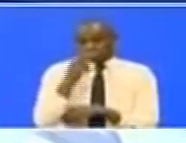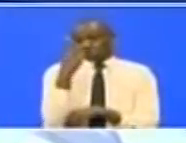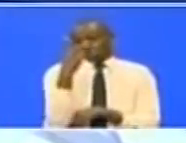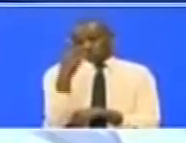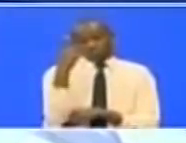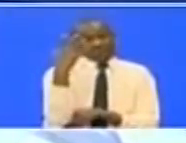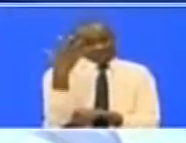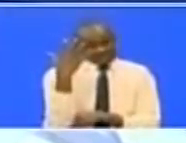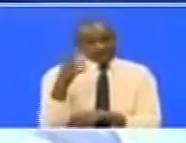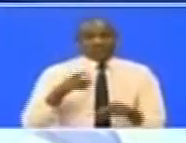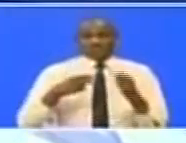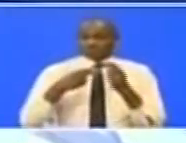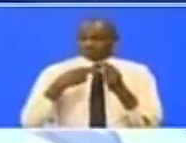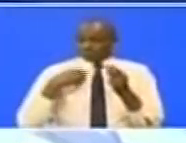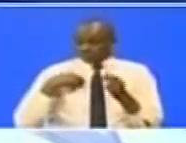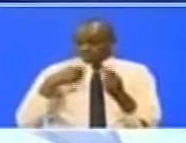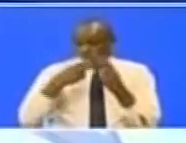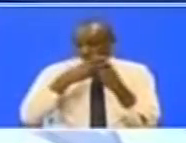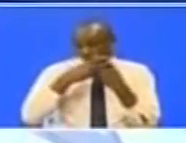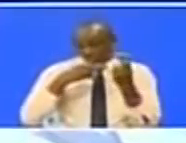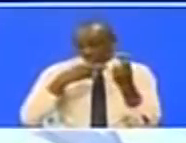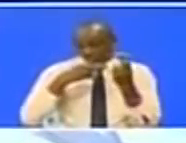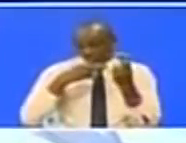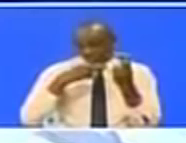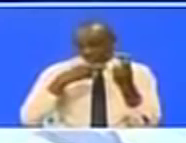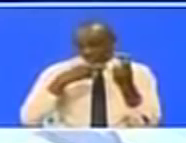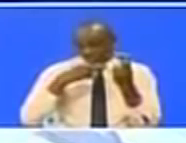22155. The Twitter hashtag is RIP.